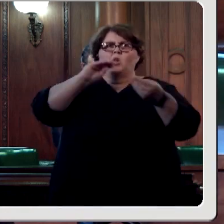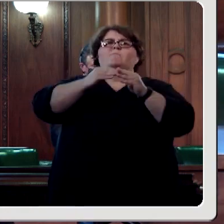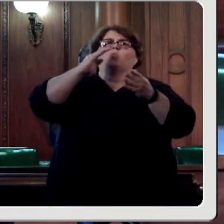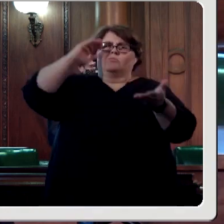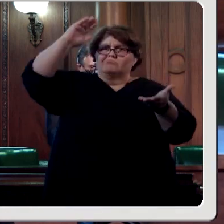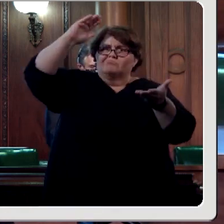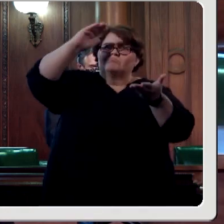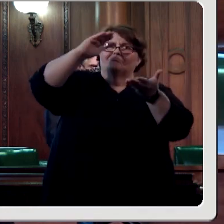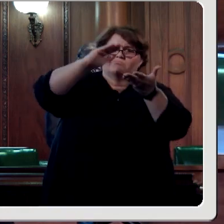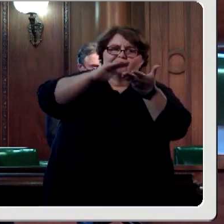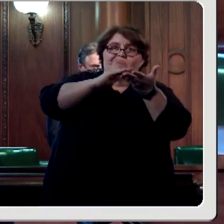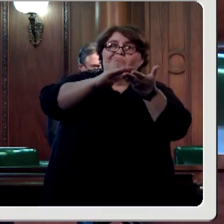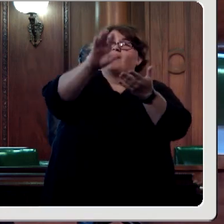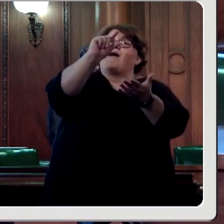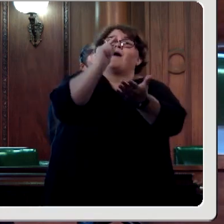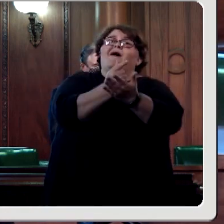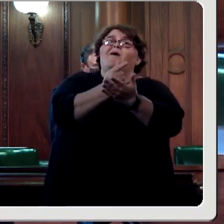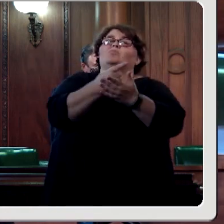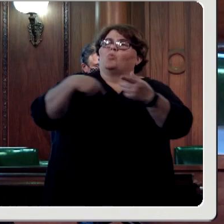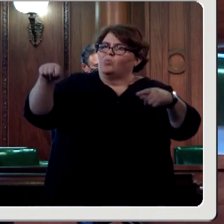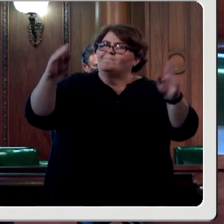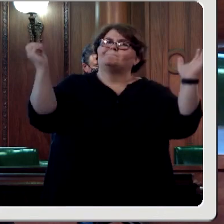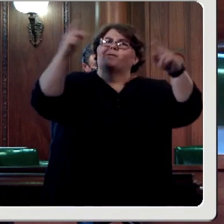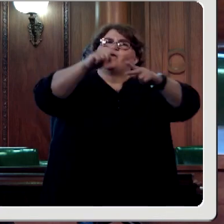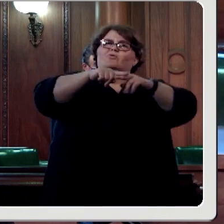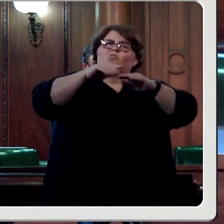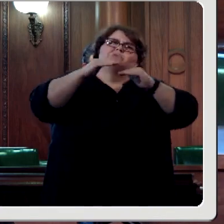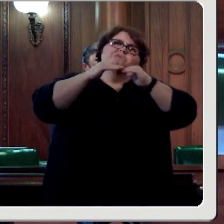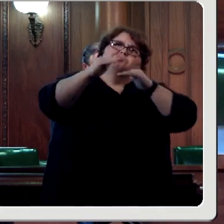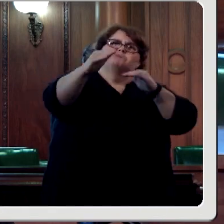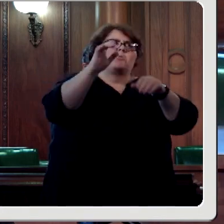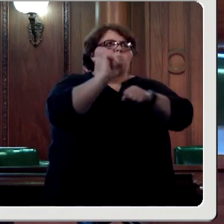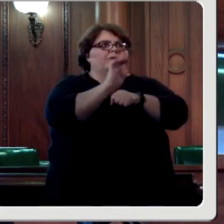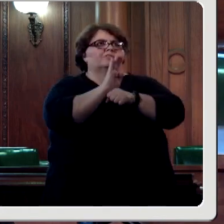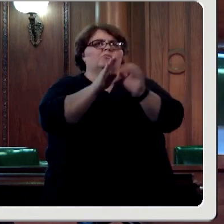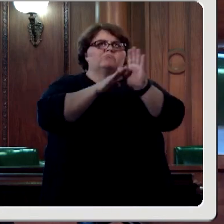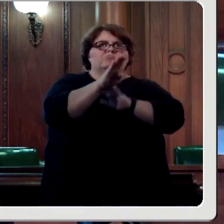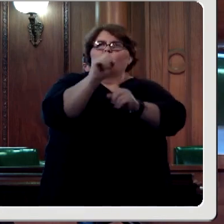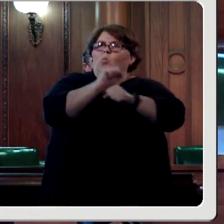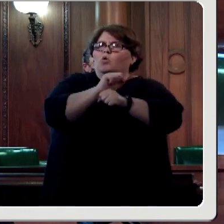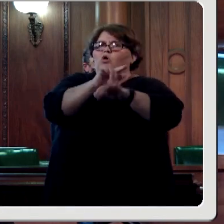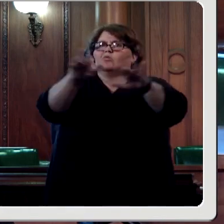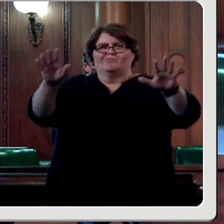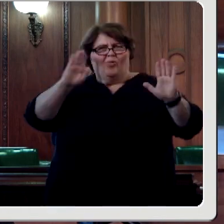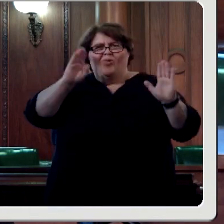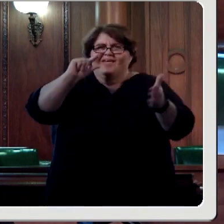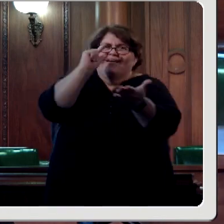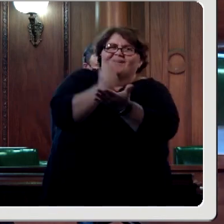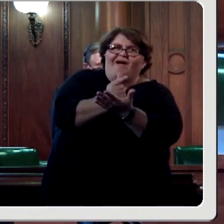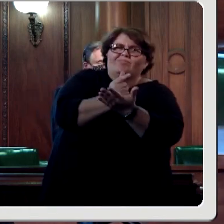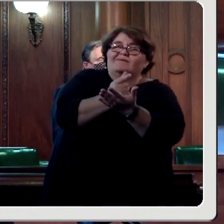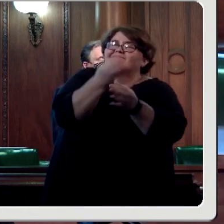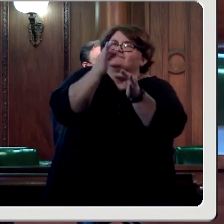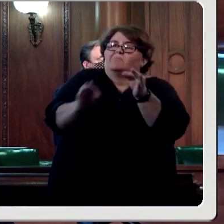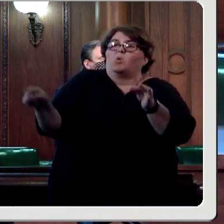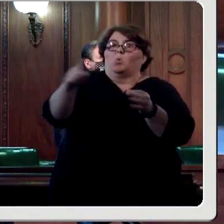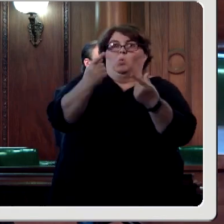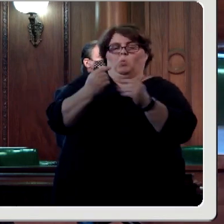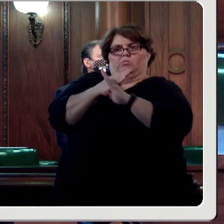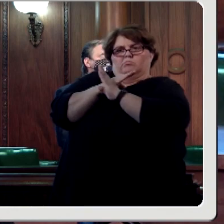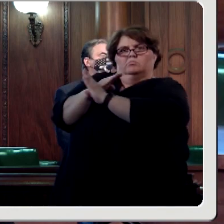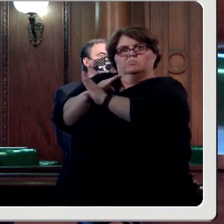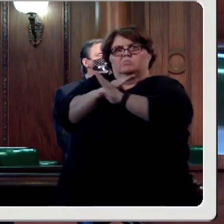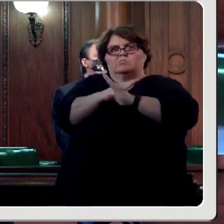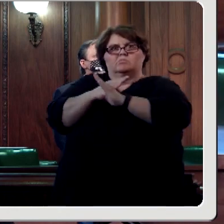both economically, from a health perspective, and from a family and livelihood perspective at a much